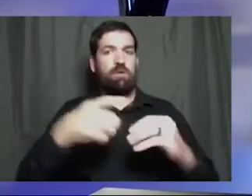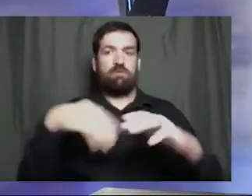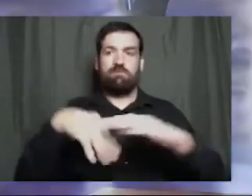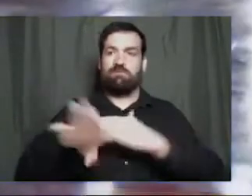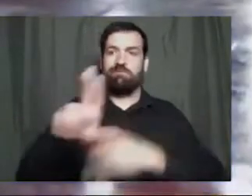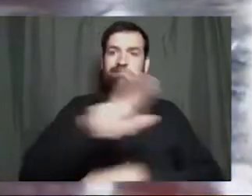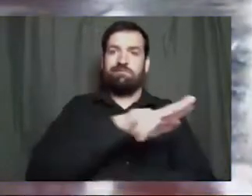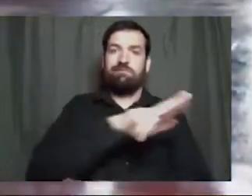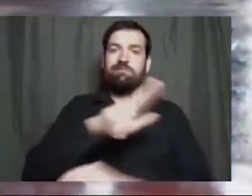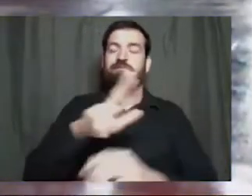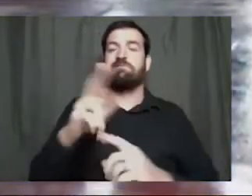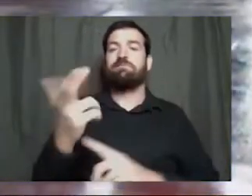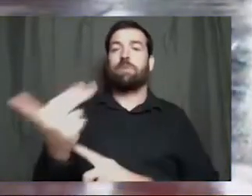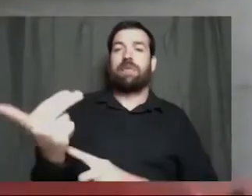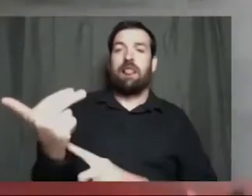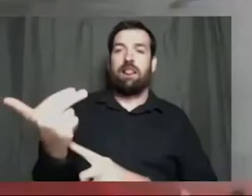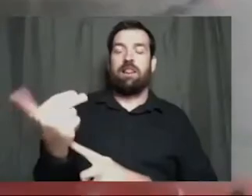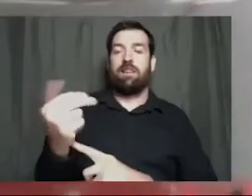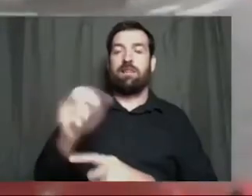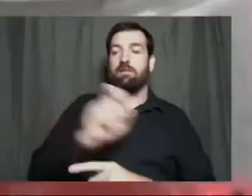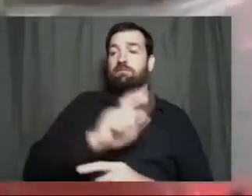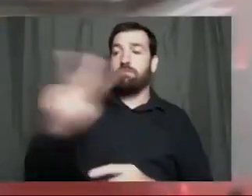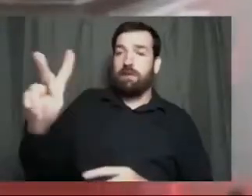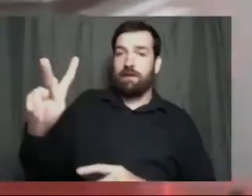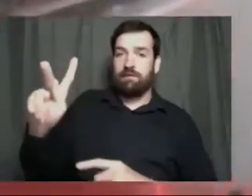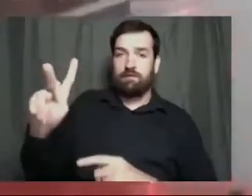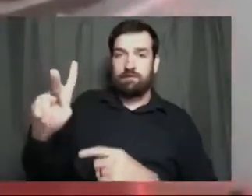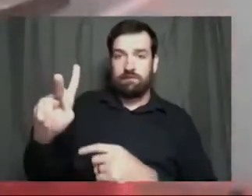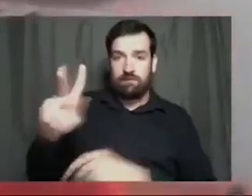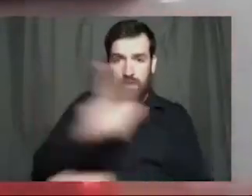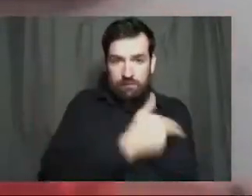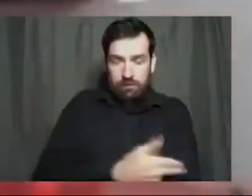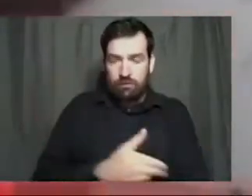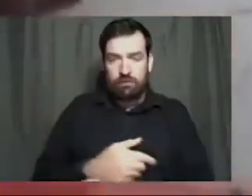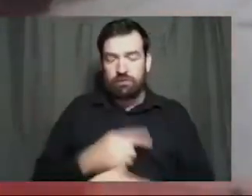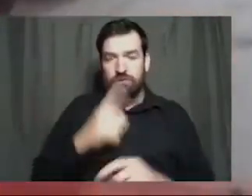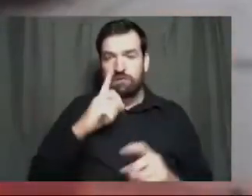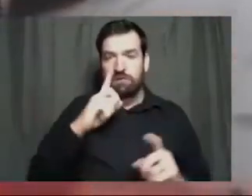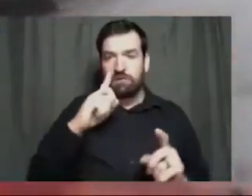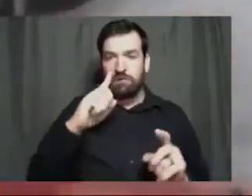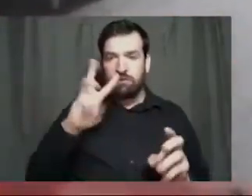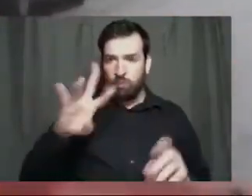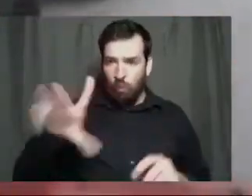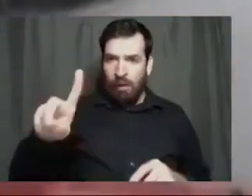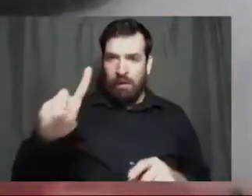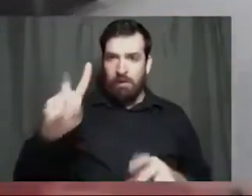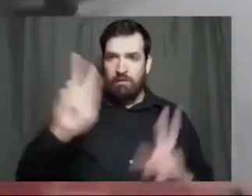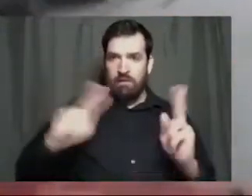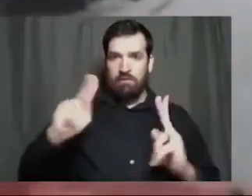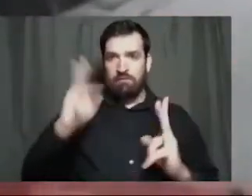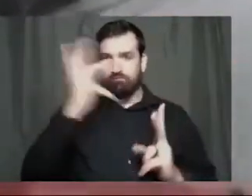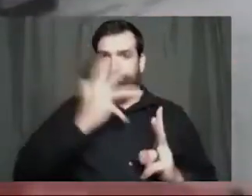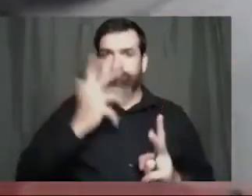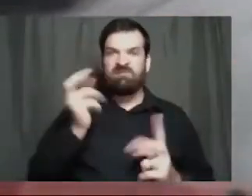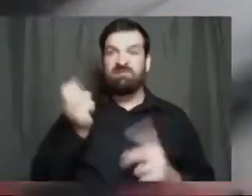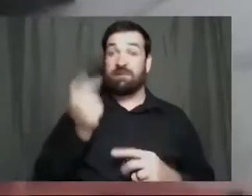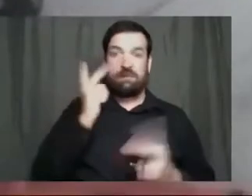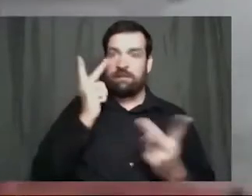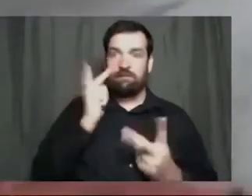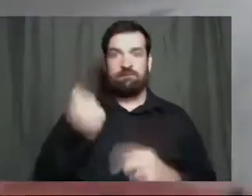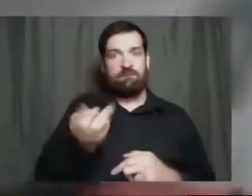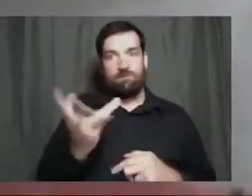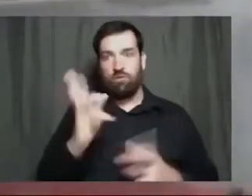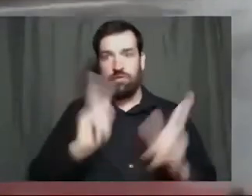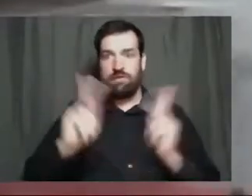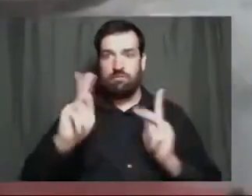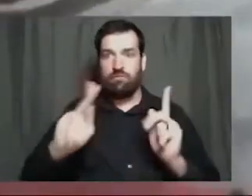back to the hospital every morning, it was just super eerie to just not just the look on people's faces was different. The few people you saw, what kind of